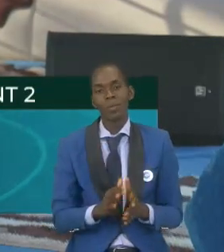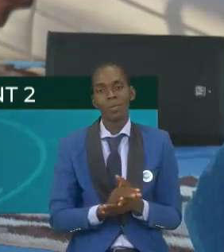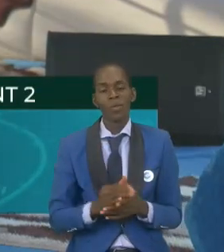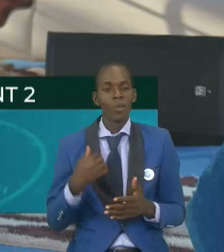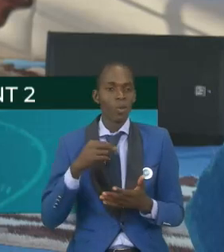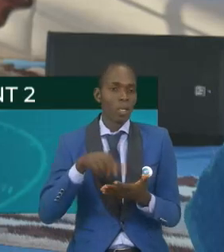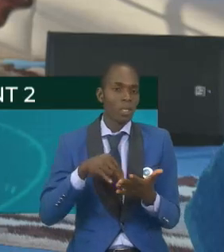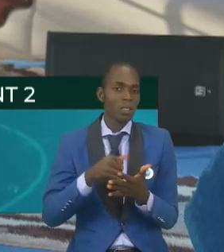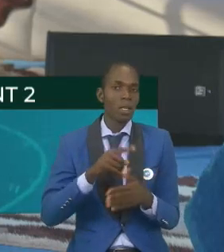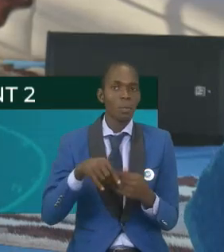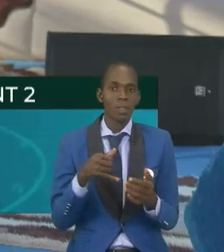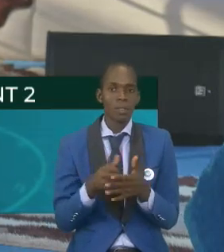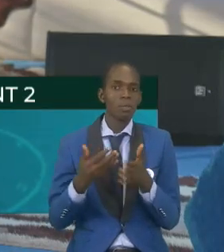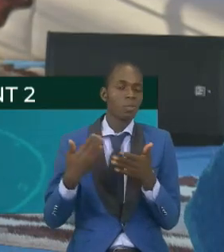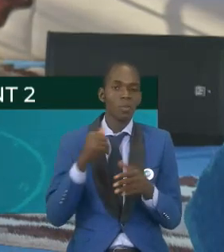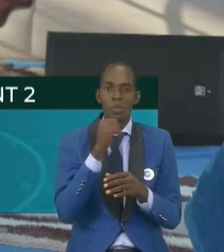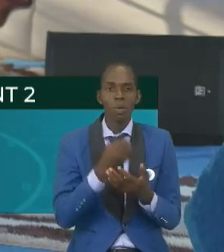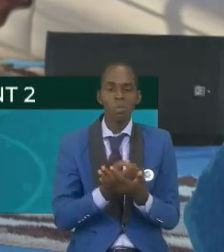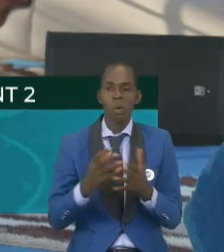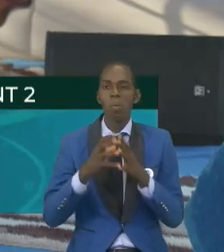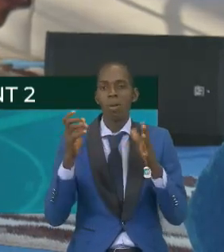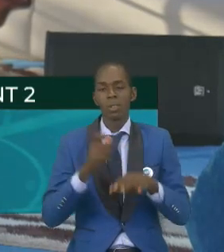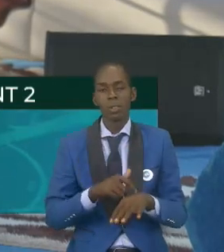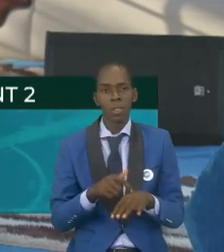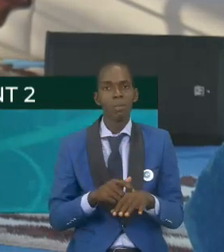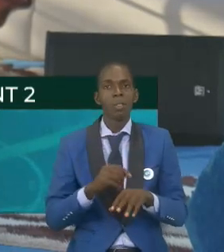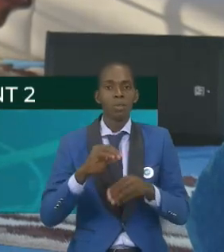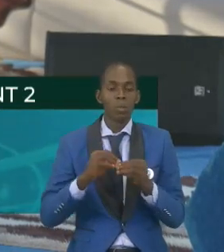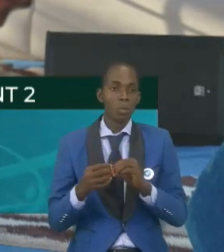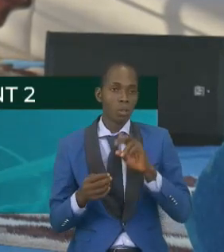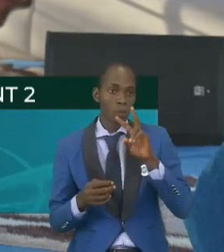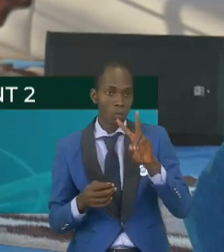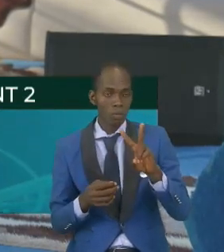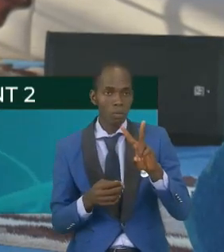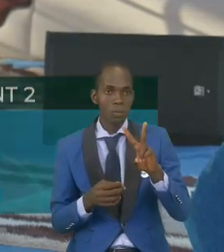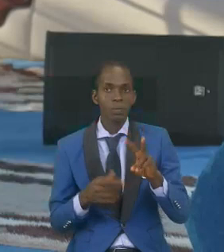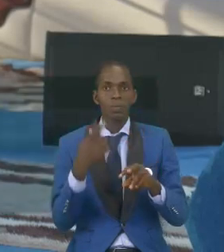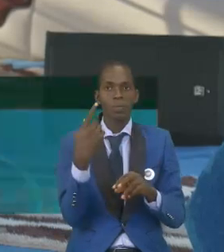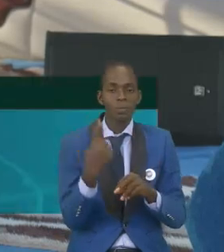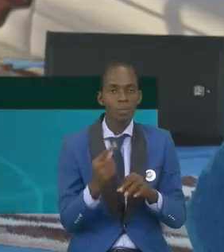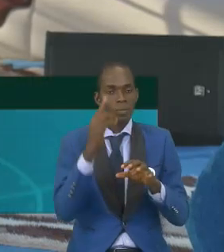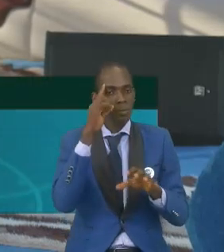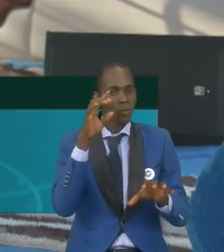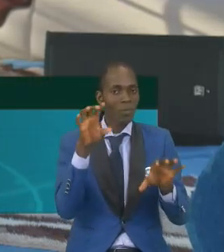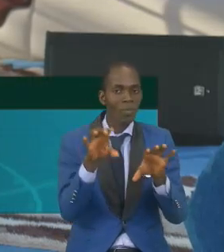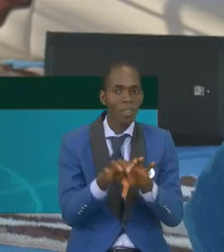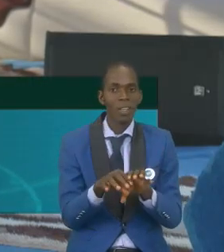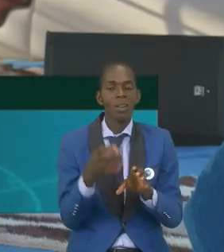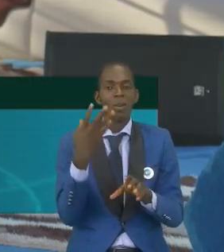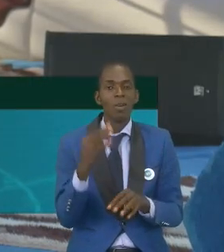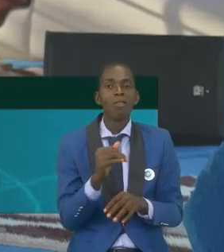don't want to spend too much time on conspirators. Number two, the covenant of